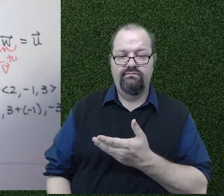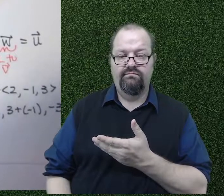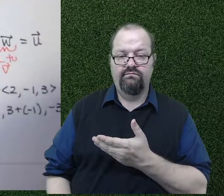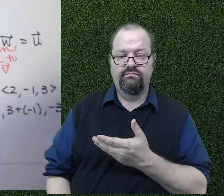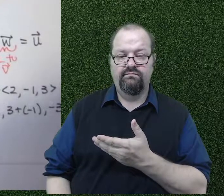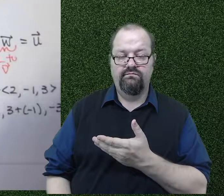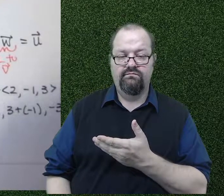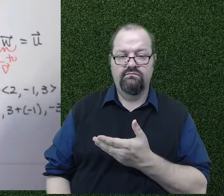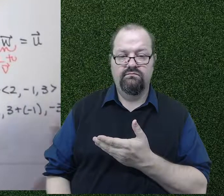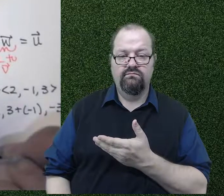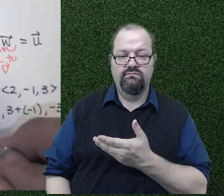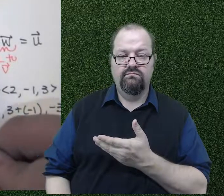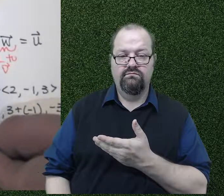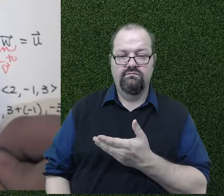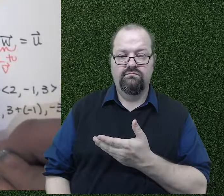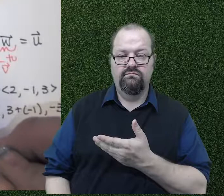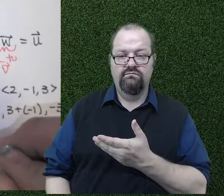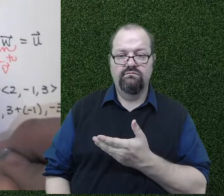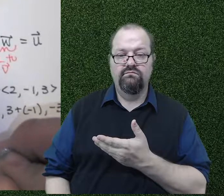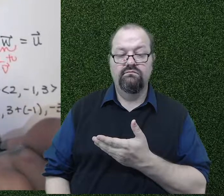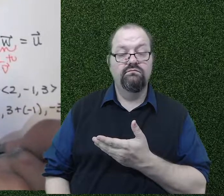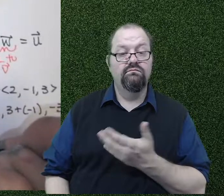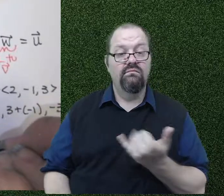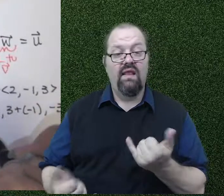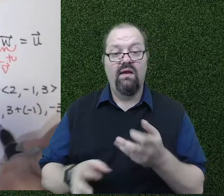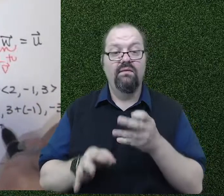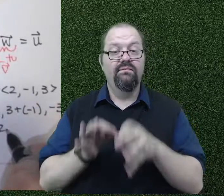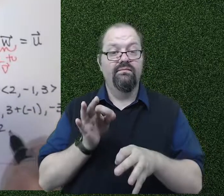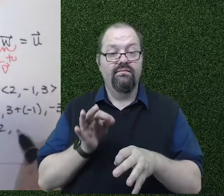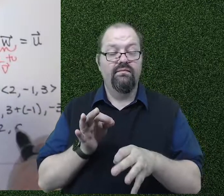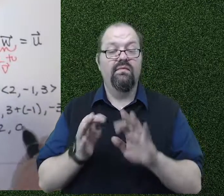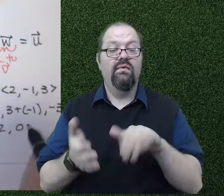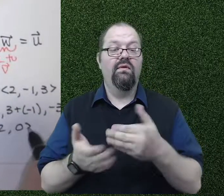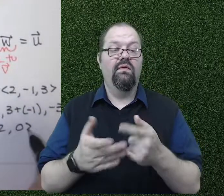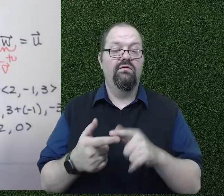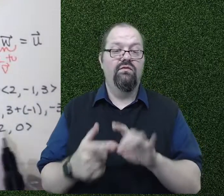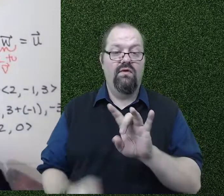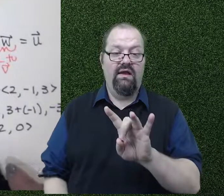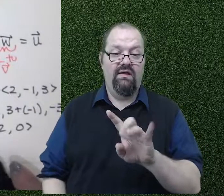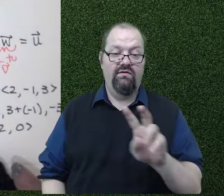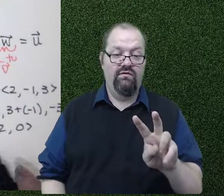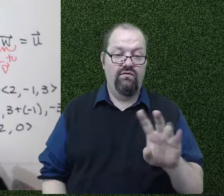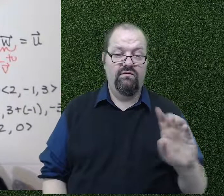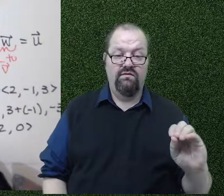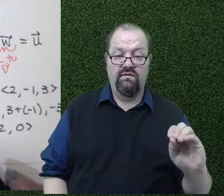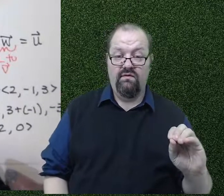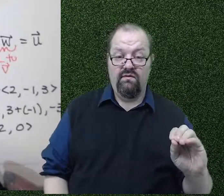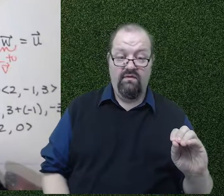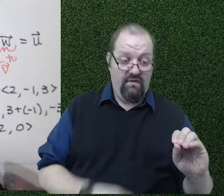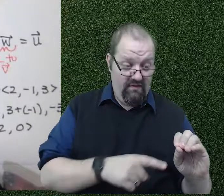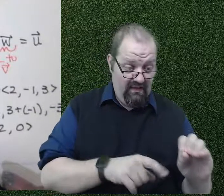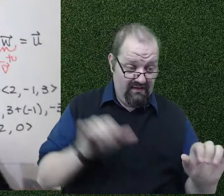If we simplify, get 8, 2, 0. Is that U?